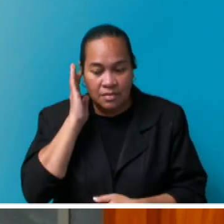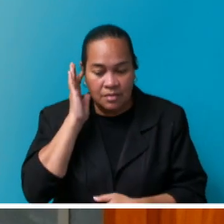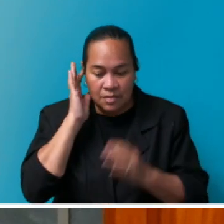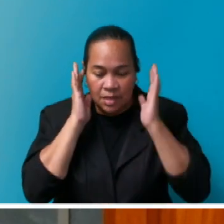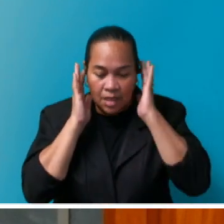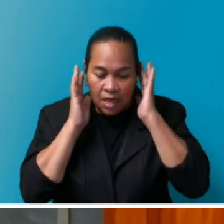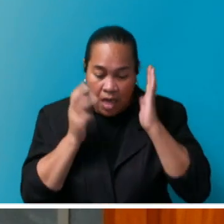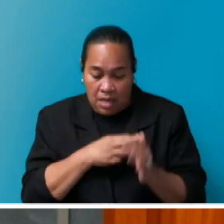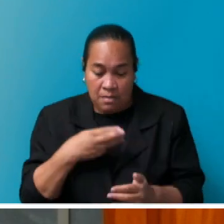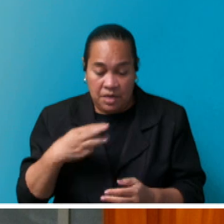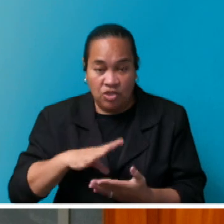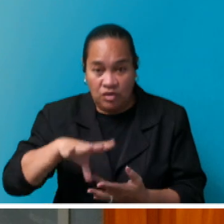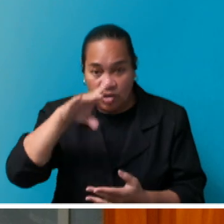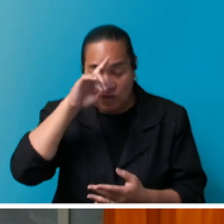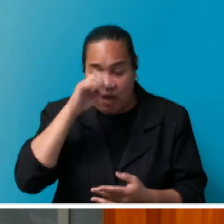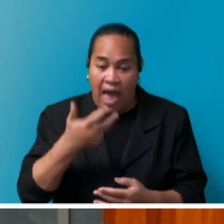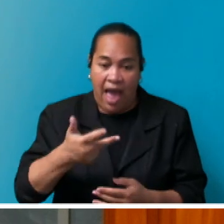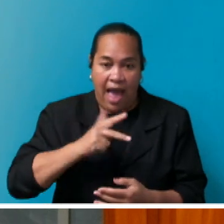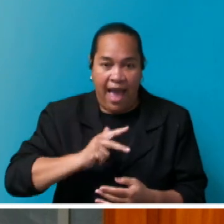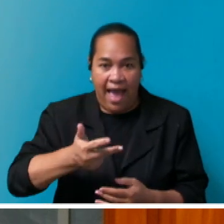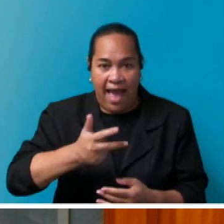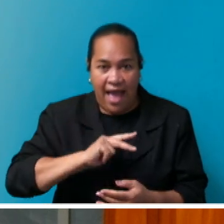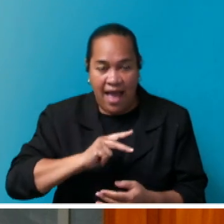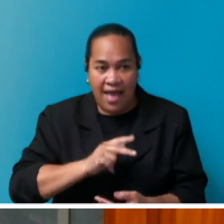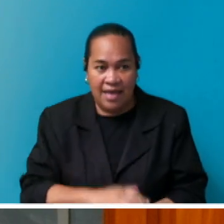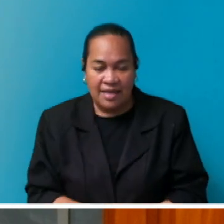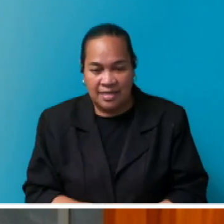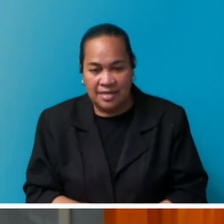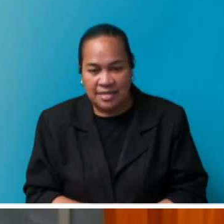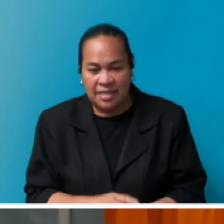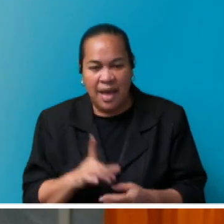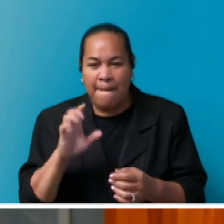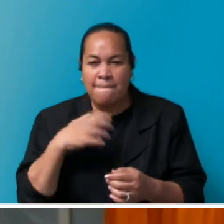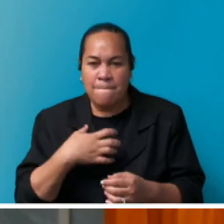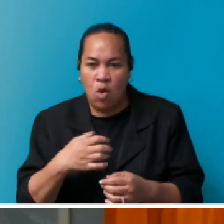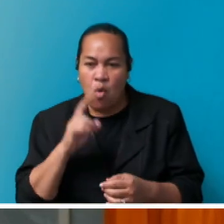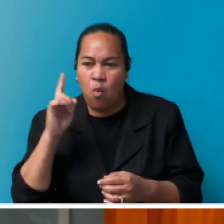of Education has recruited an additional 170